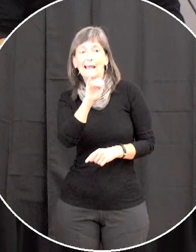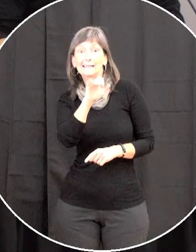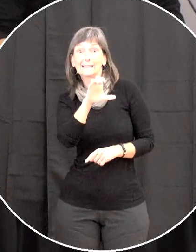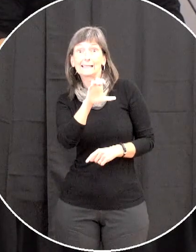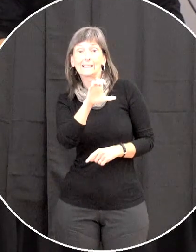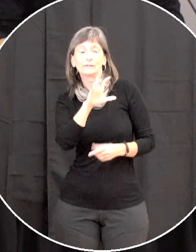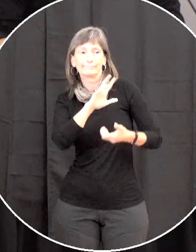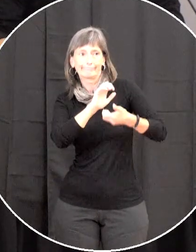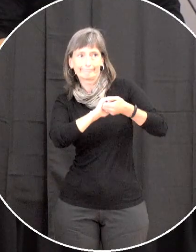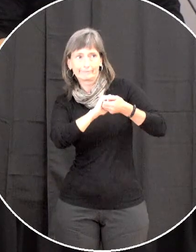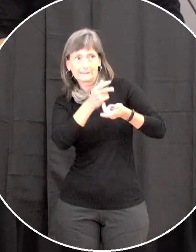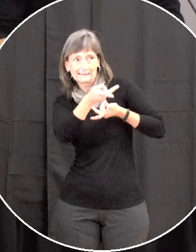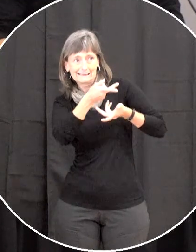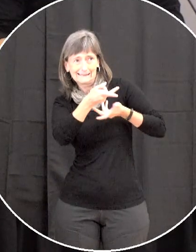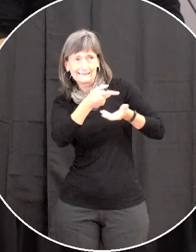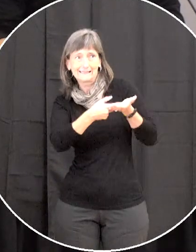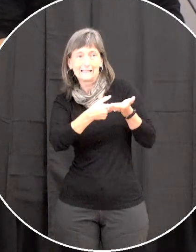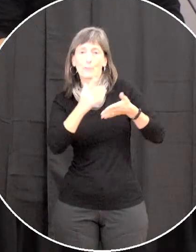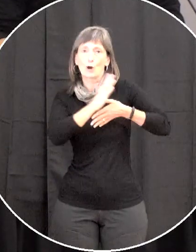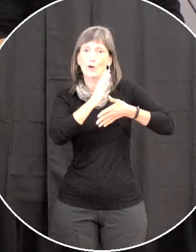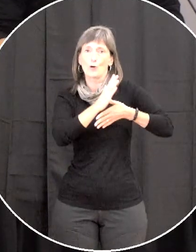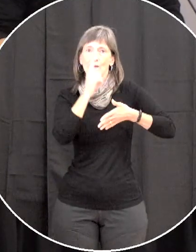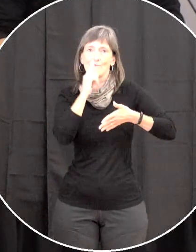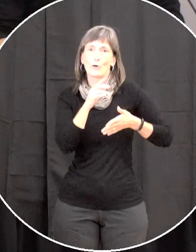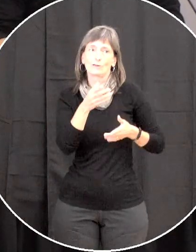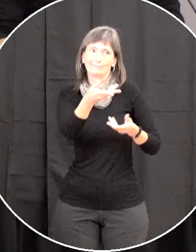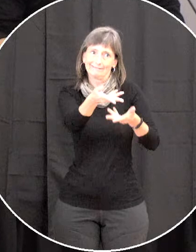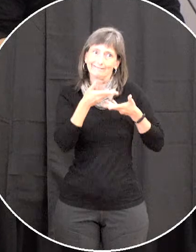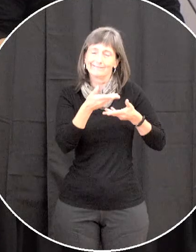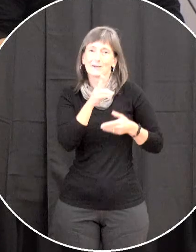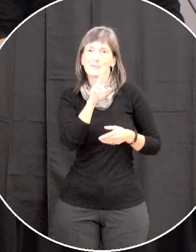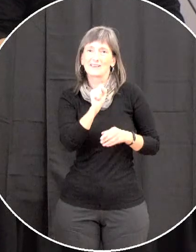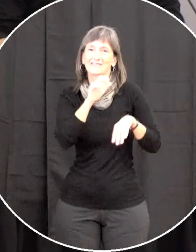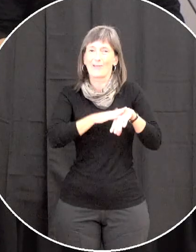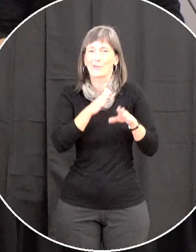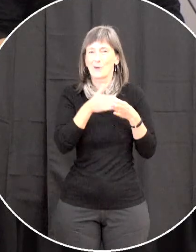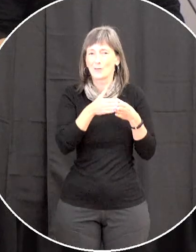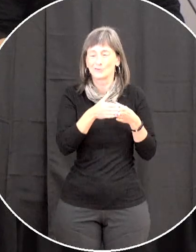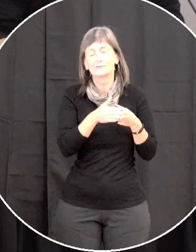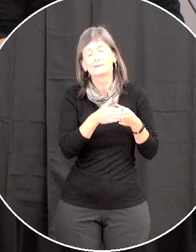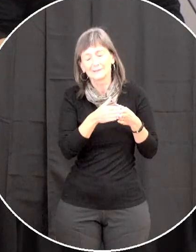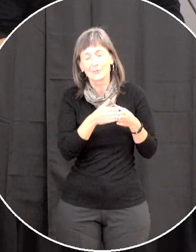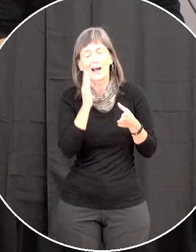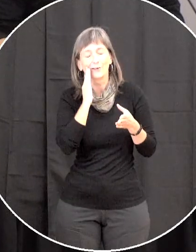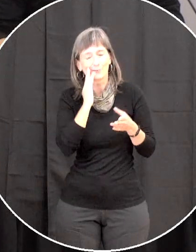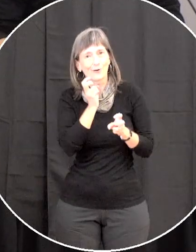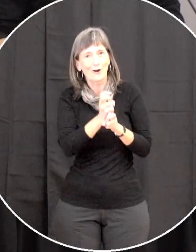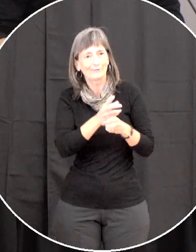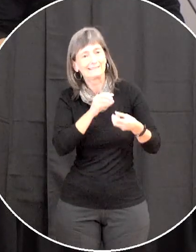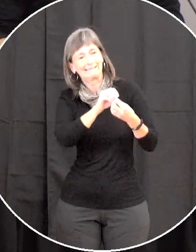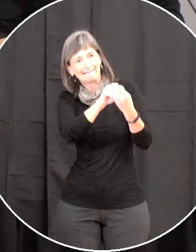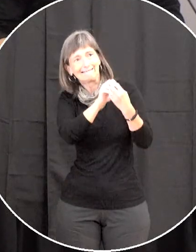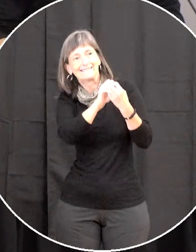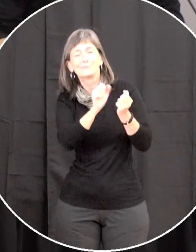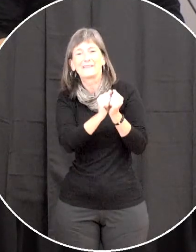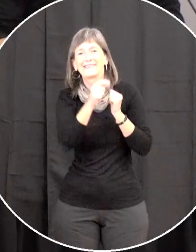over here in a priority method. So, and I know they've been cooperating quite diligently with